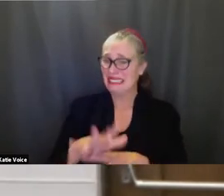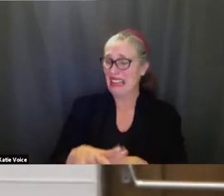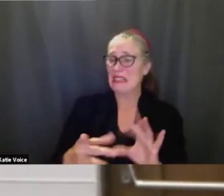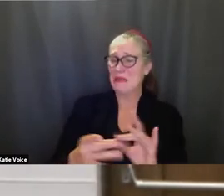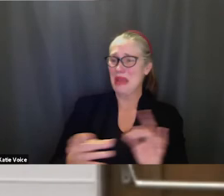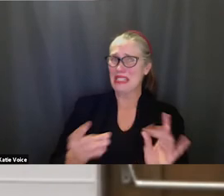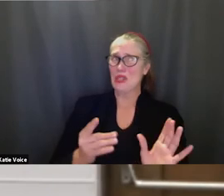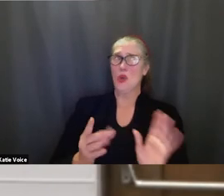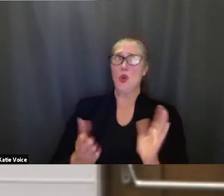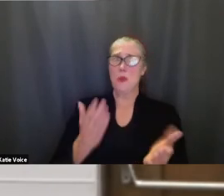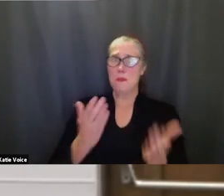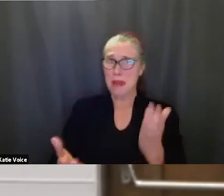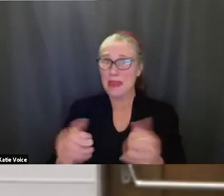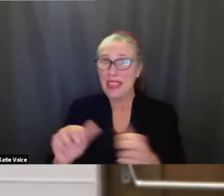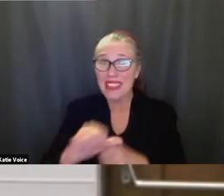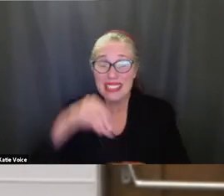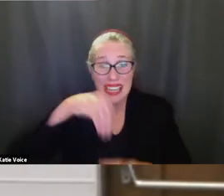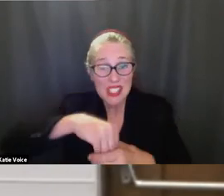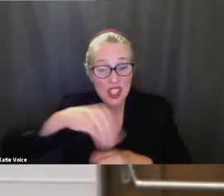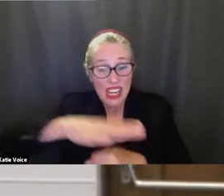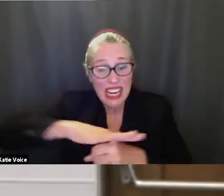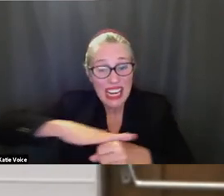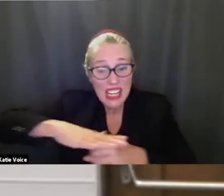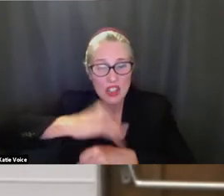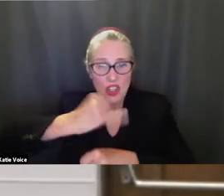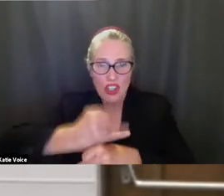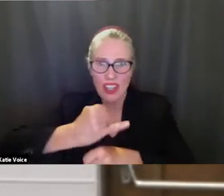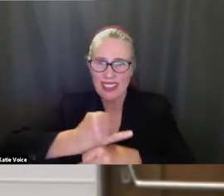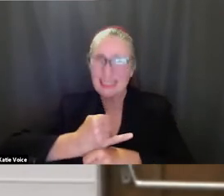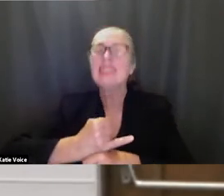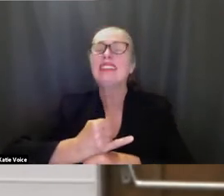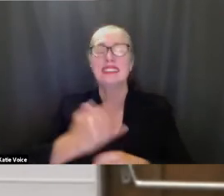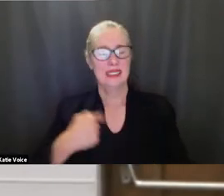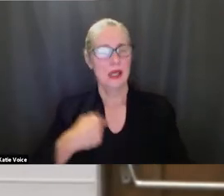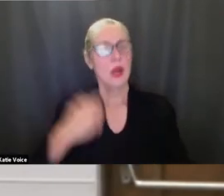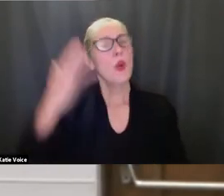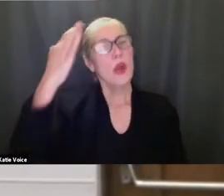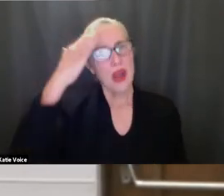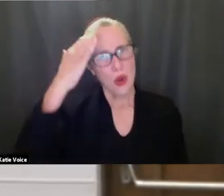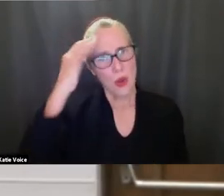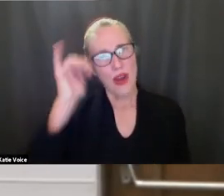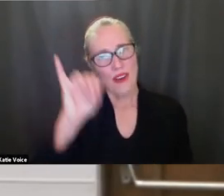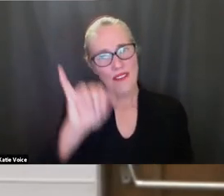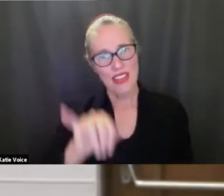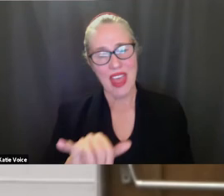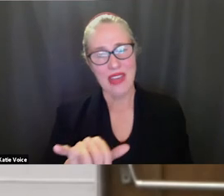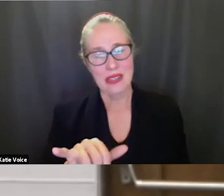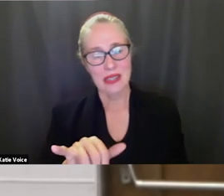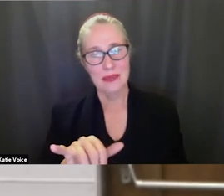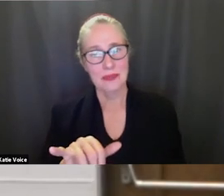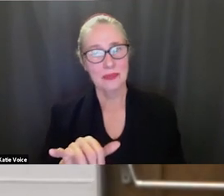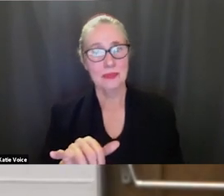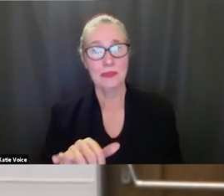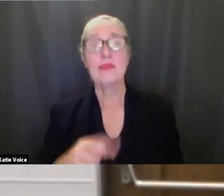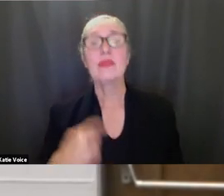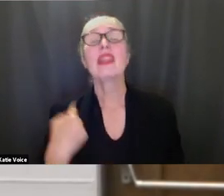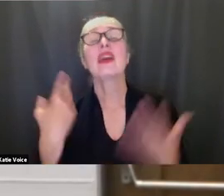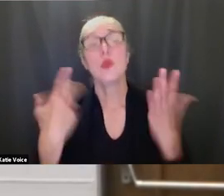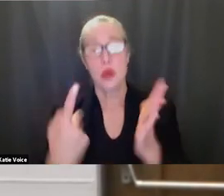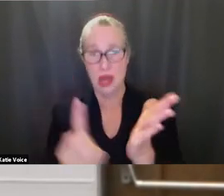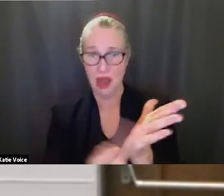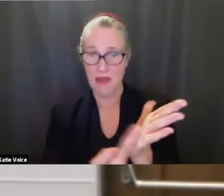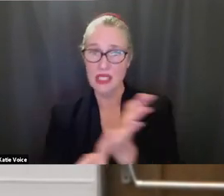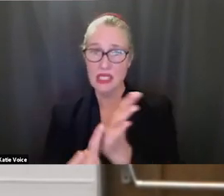internal and this is something that we are aware of this is something that we have discussed